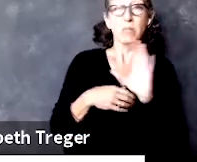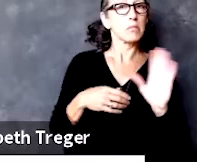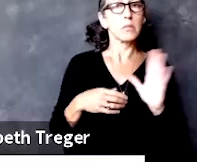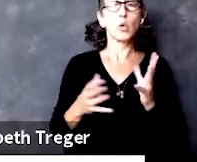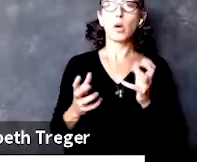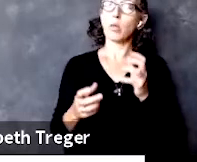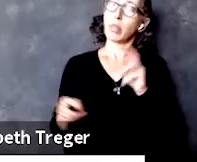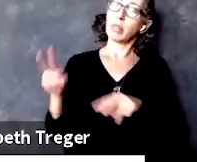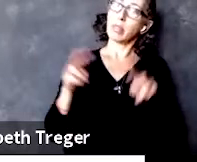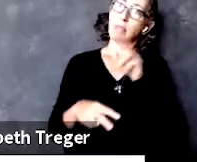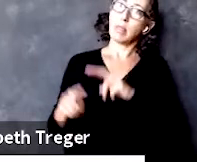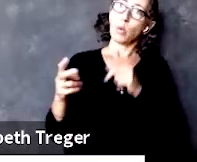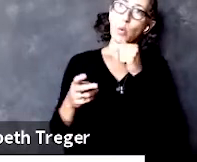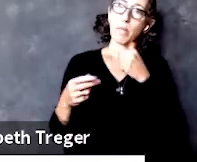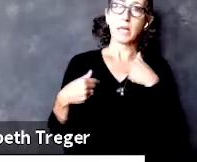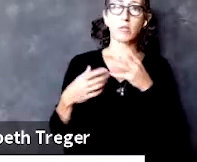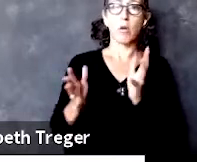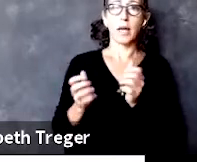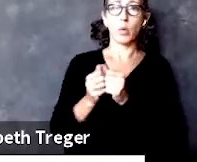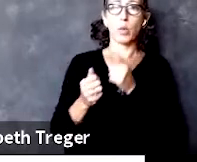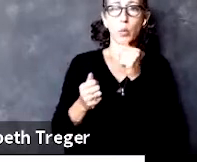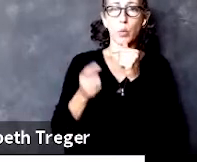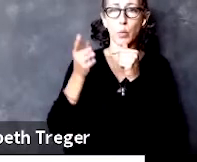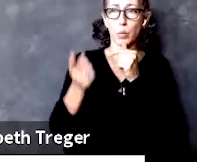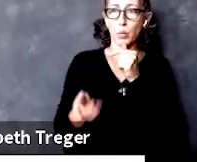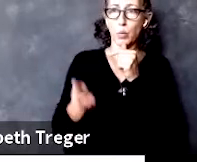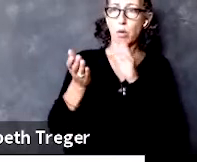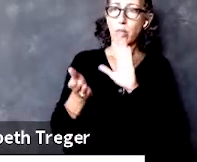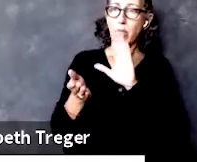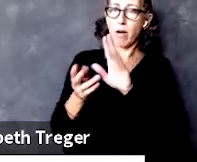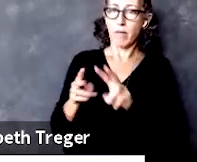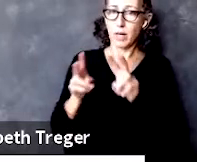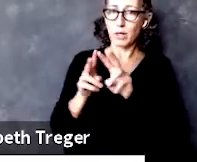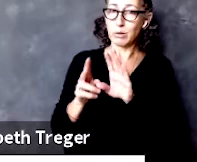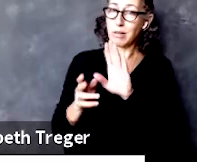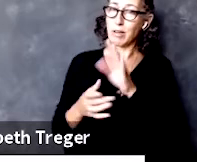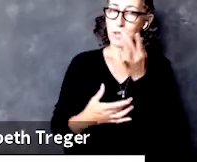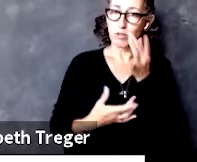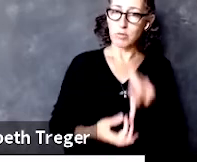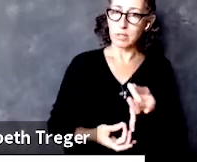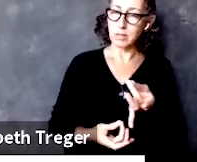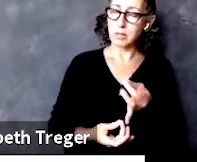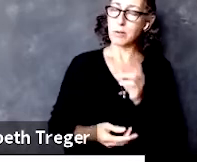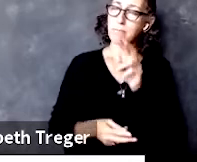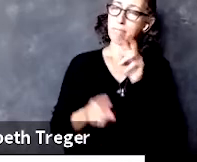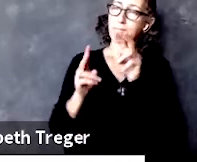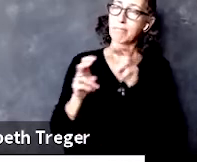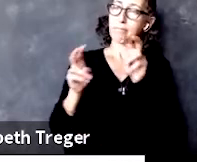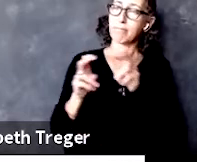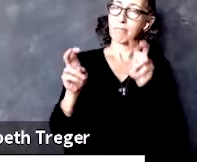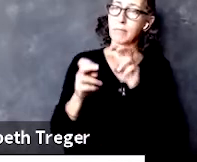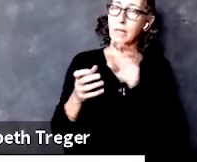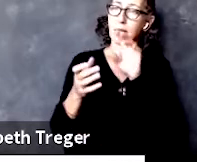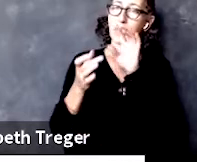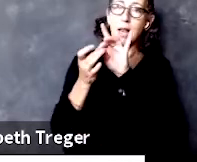to and their values and their interests, and seek to connect to